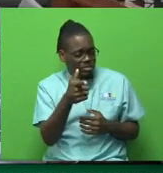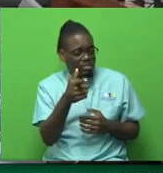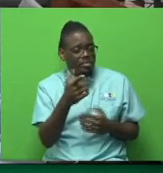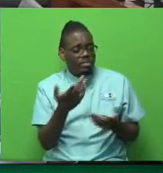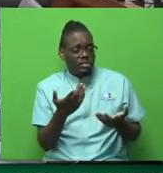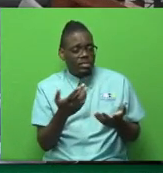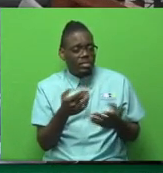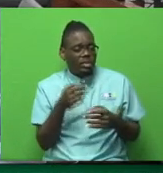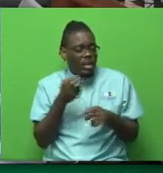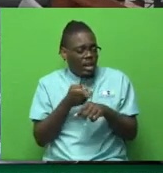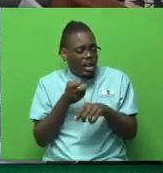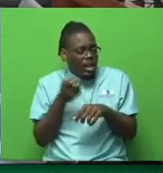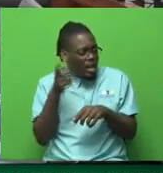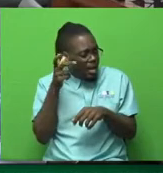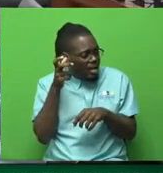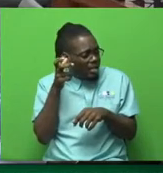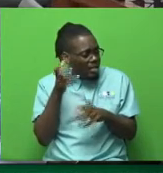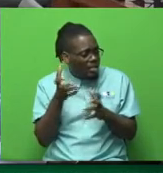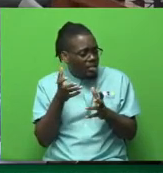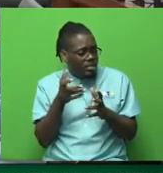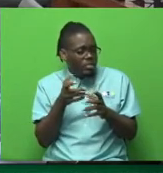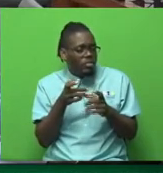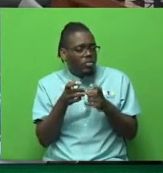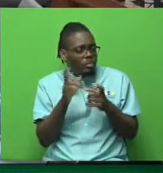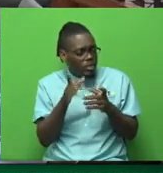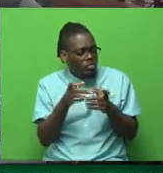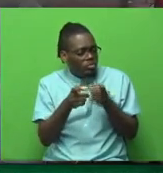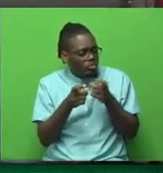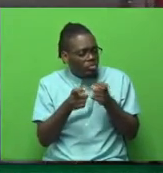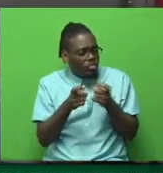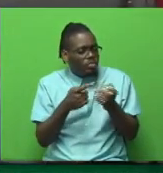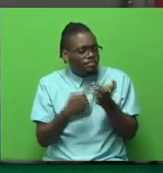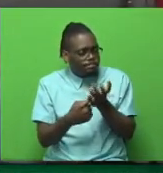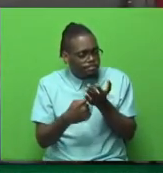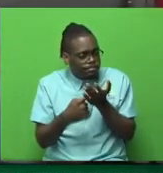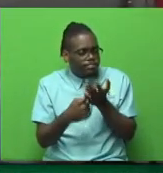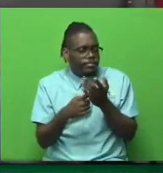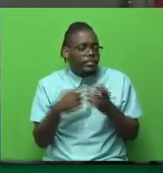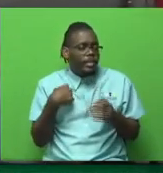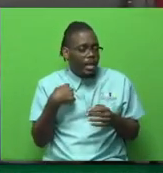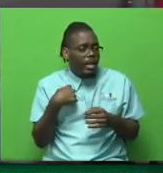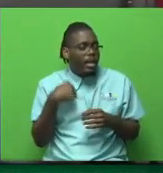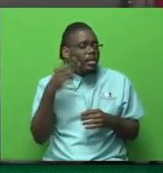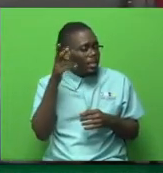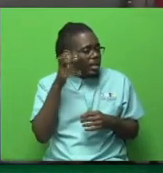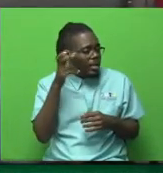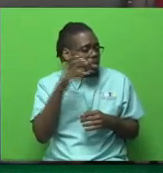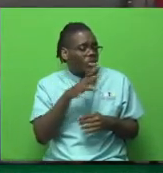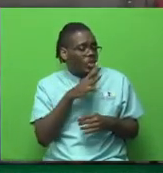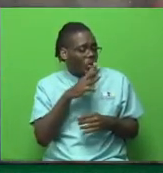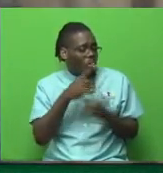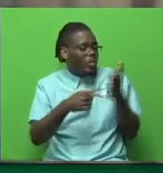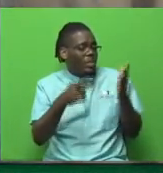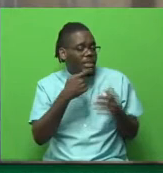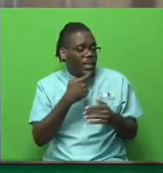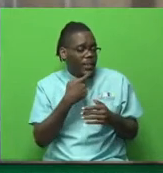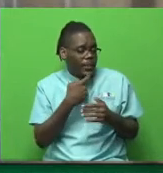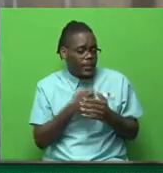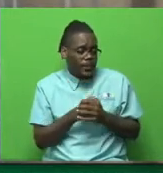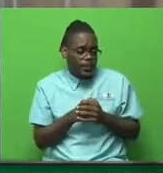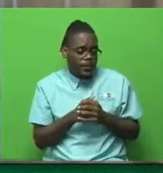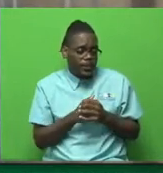the conversation the crosstalk so that I can hear the contribution continue remember thank you very much Madam